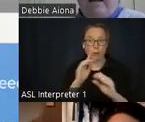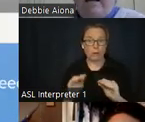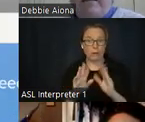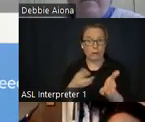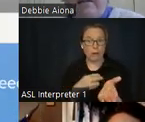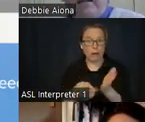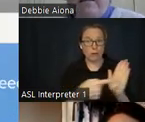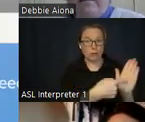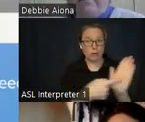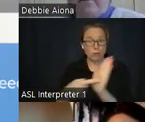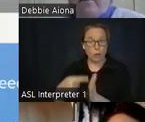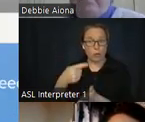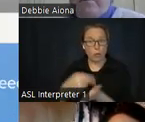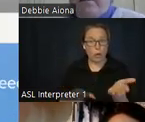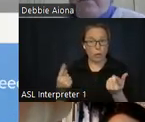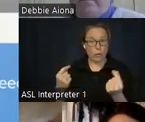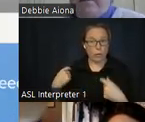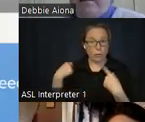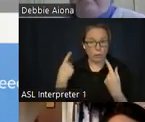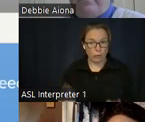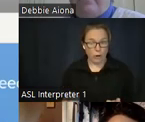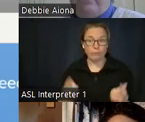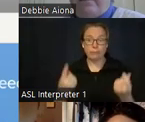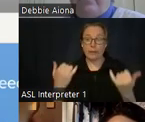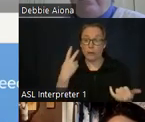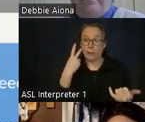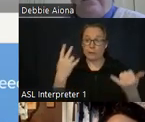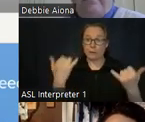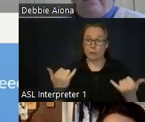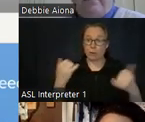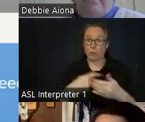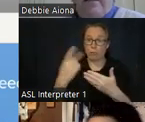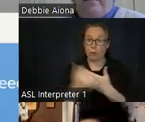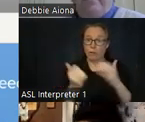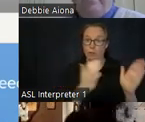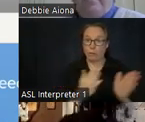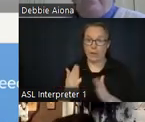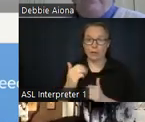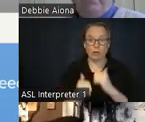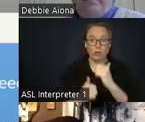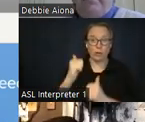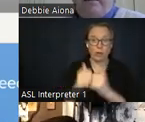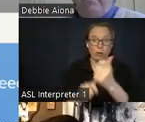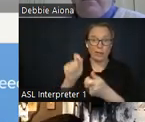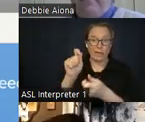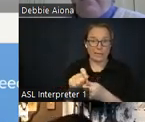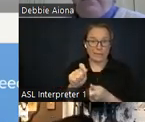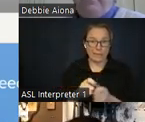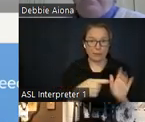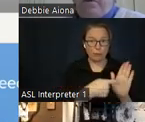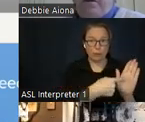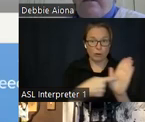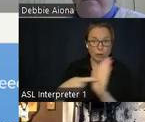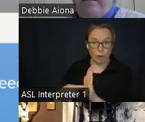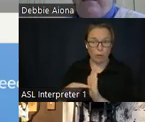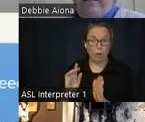Next slide is the current project plan for the structure and details phase of the Police Accountability